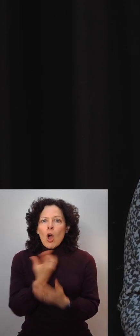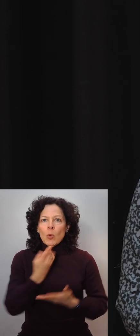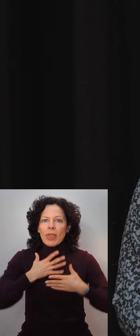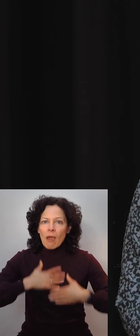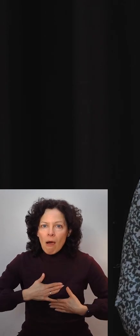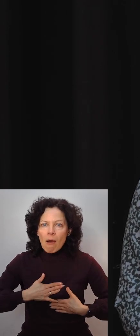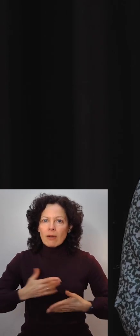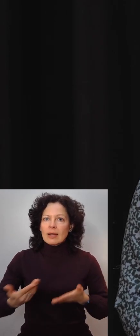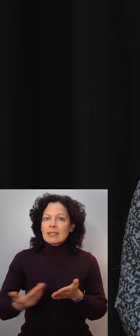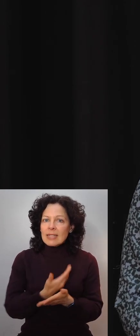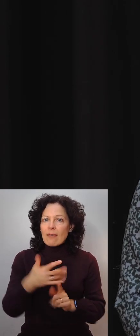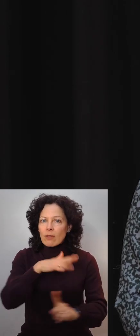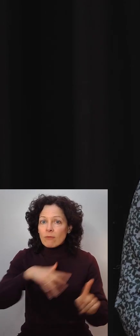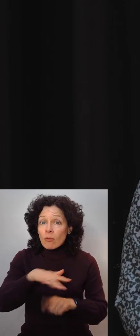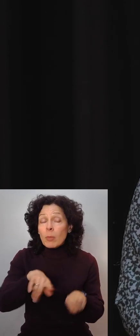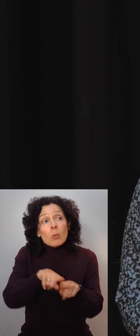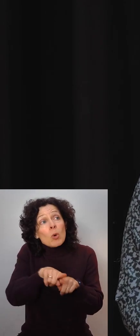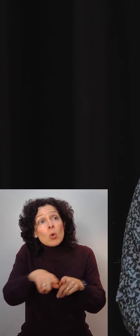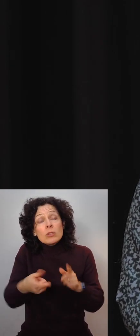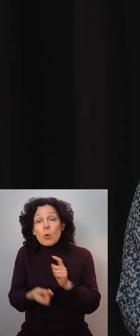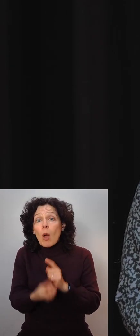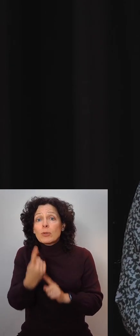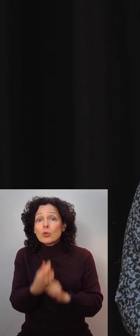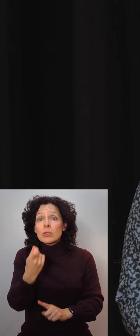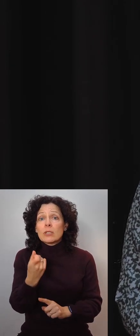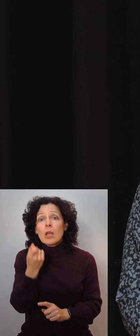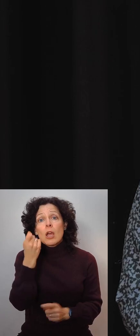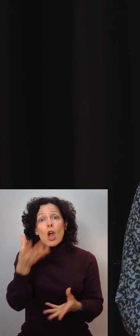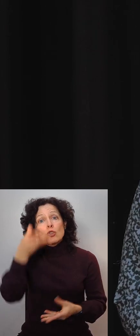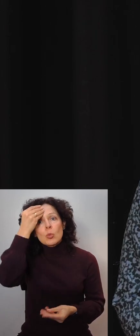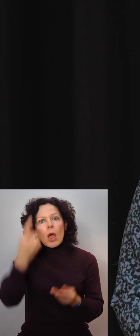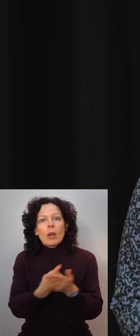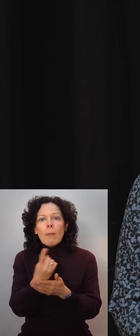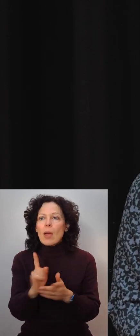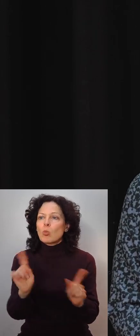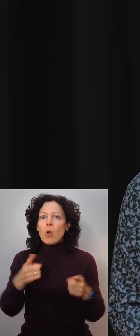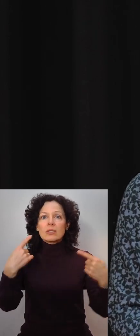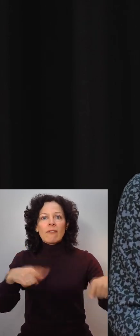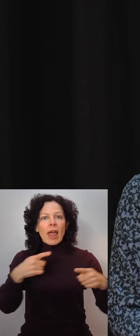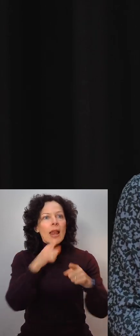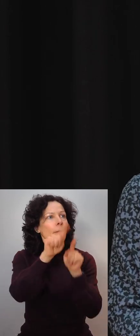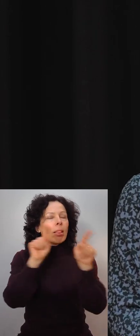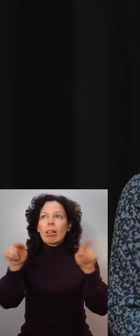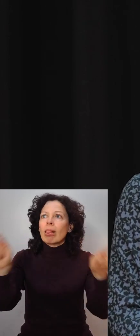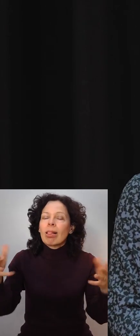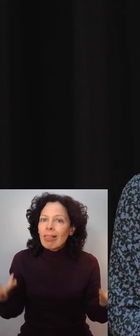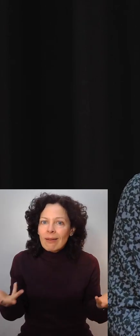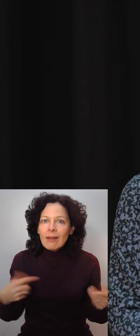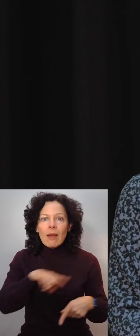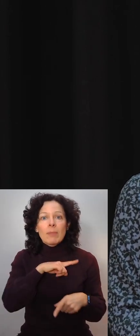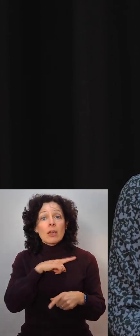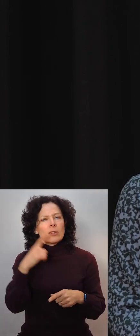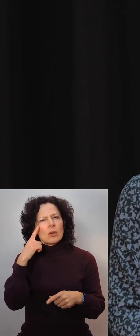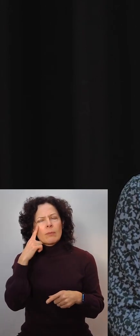environment, but also opportunities to learn about what is available to them. Because what we